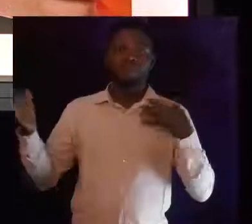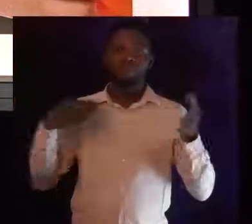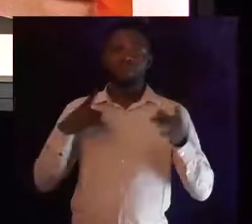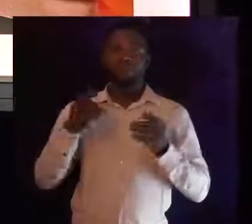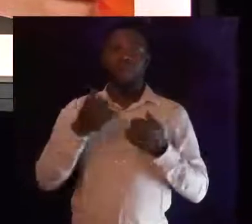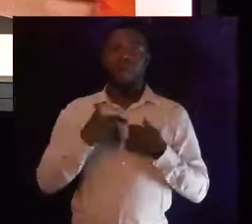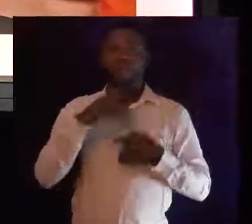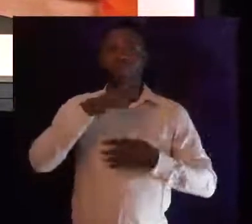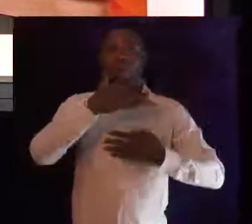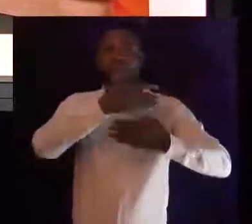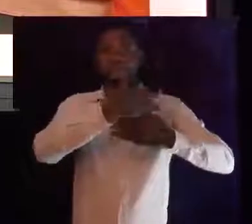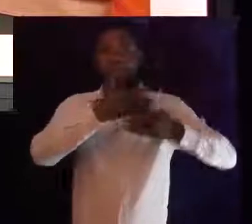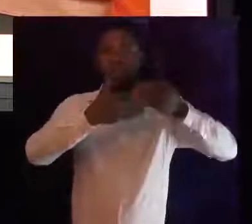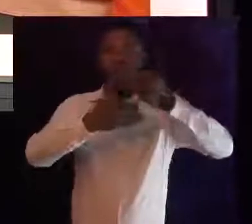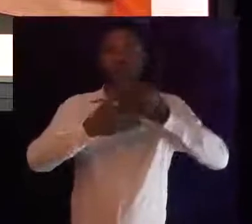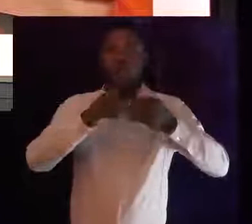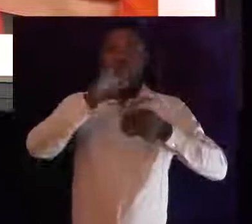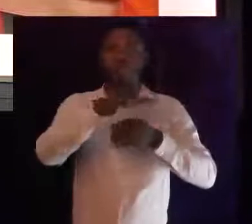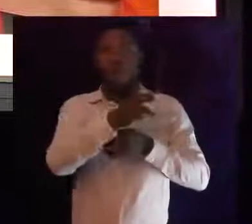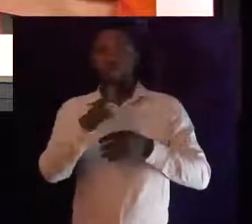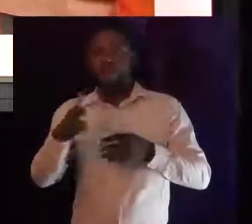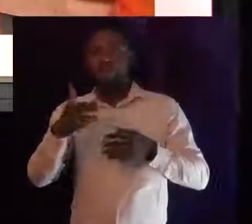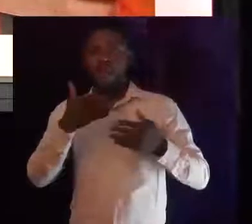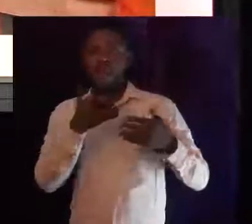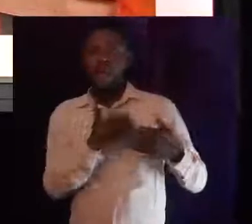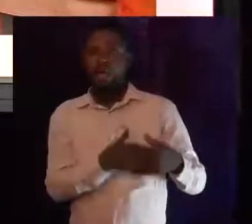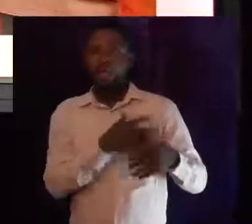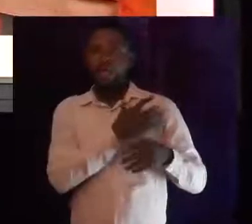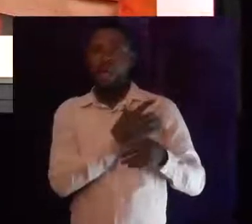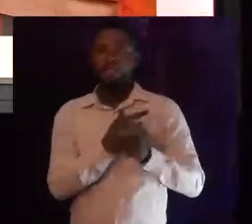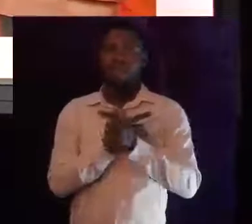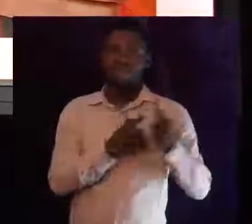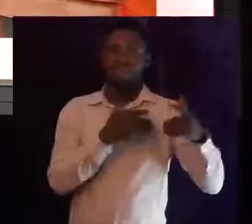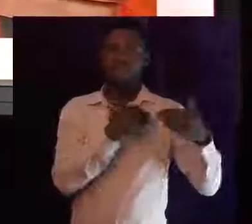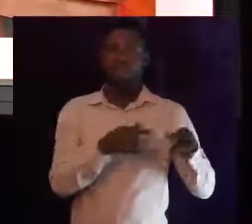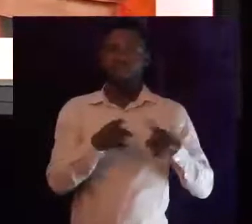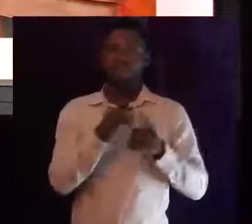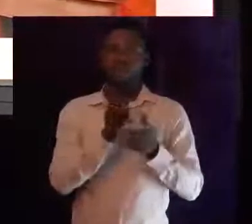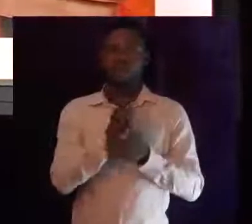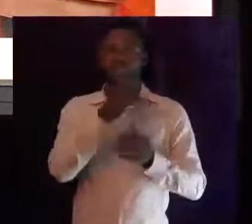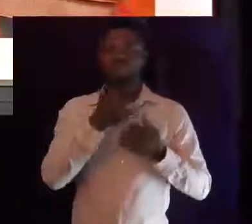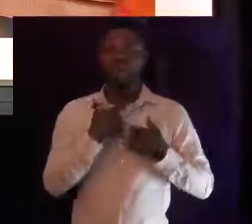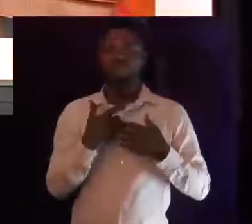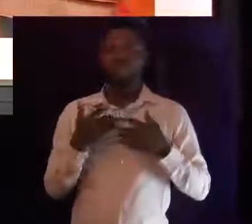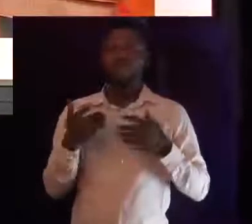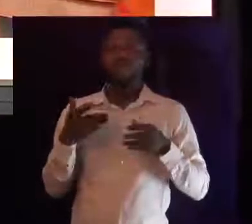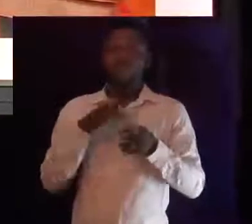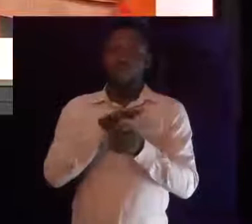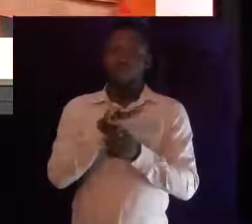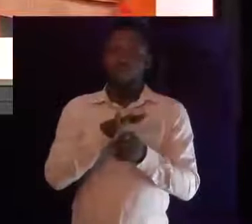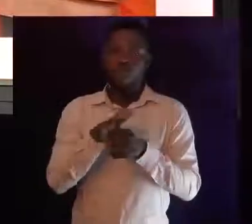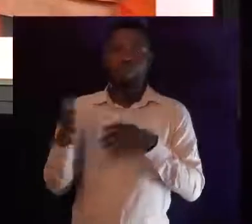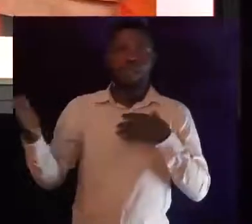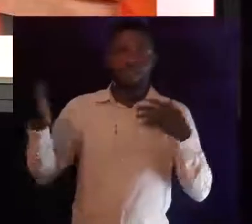Cross ventilation is you have your windows in your right-hand side and your left-hand side so that you have